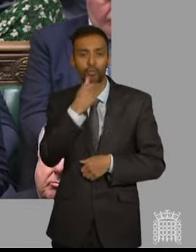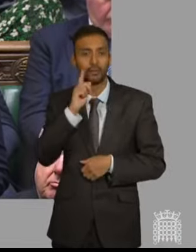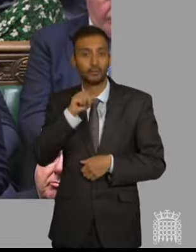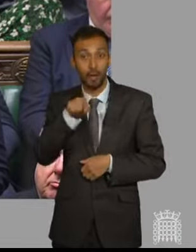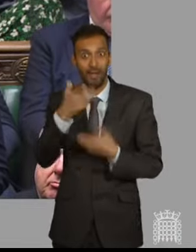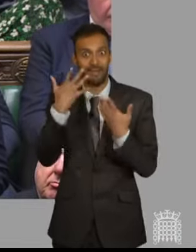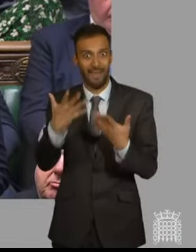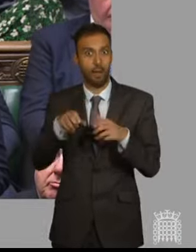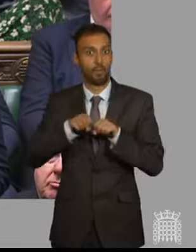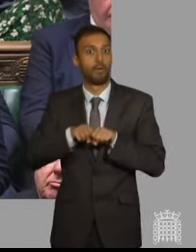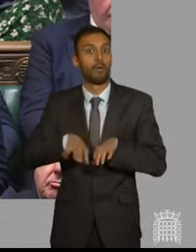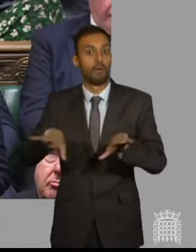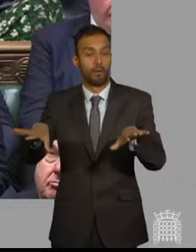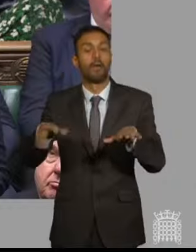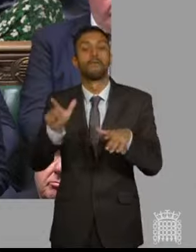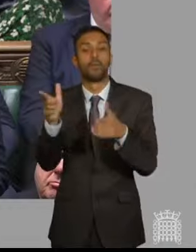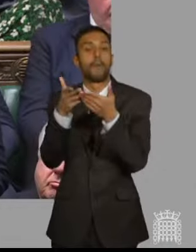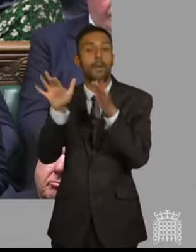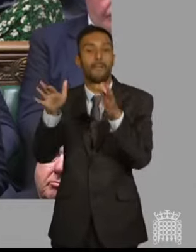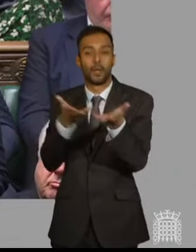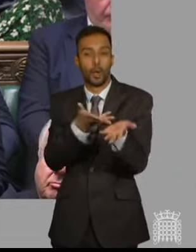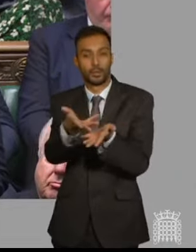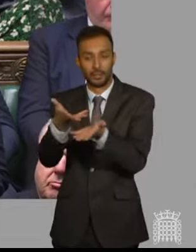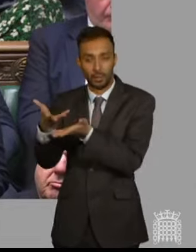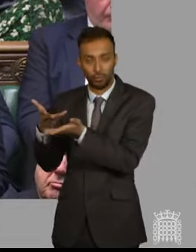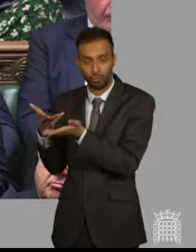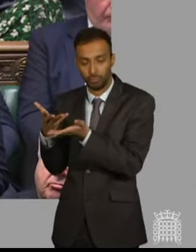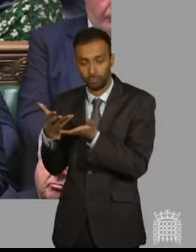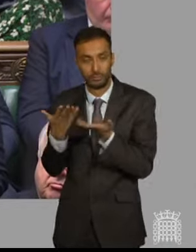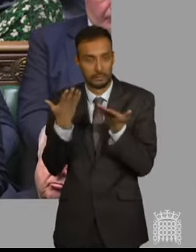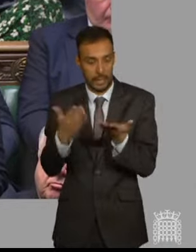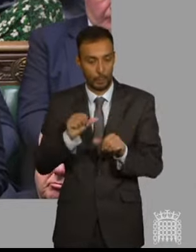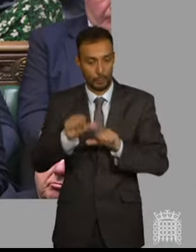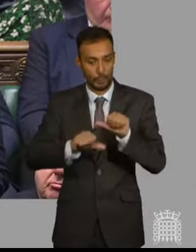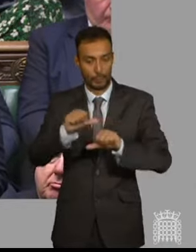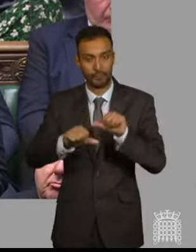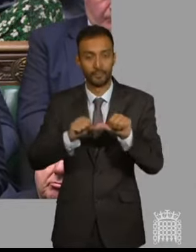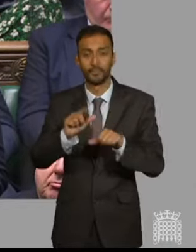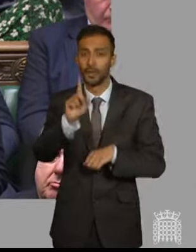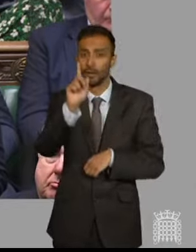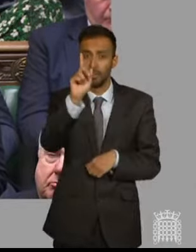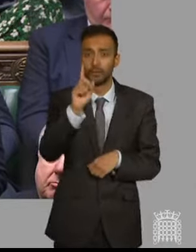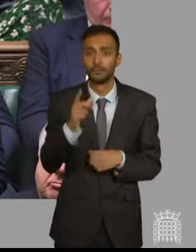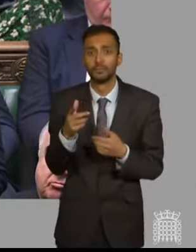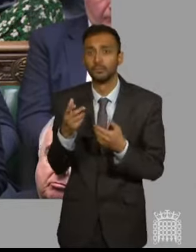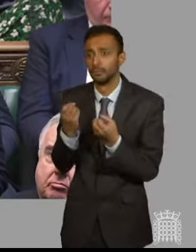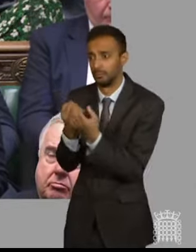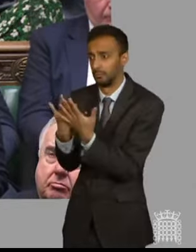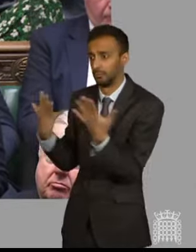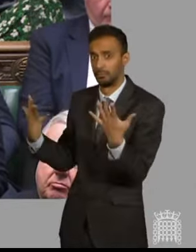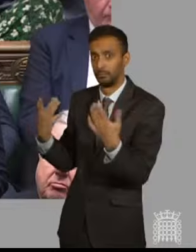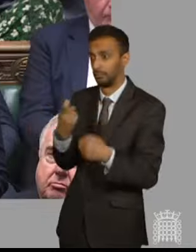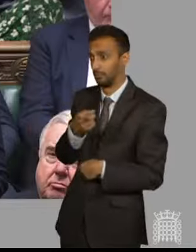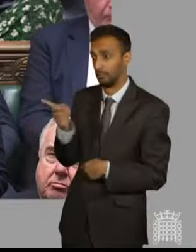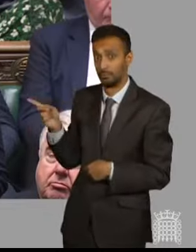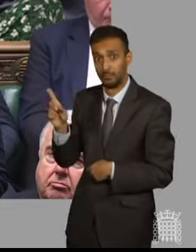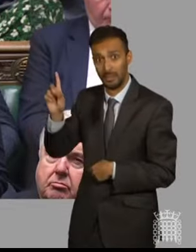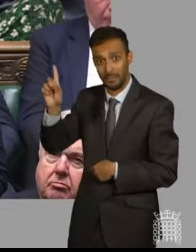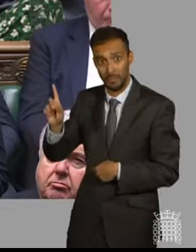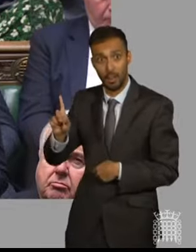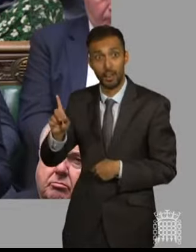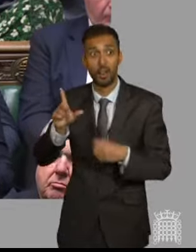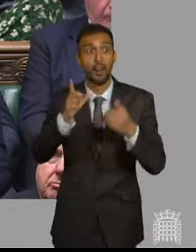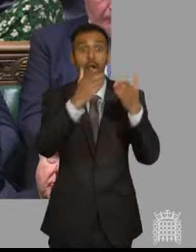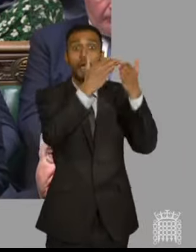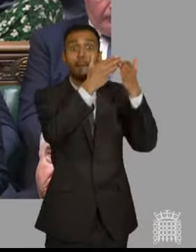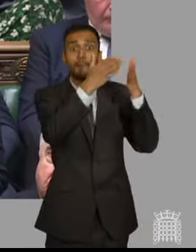seen many individual people very publicly cancelled, lost their jobs, their reputation, their relationships,